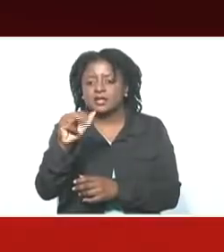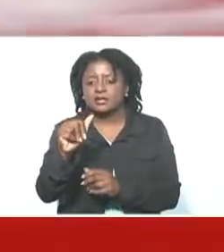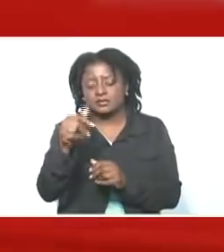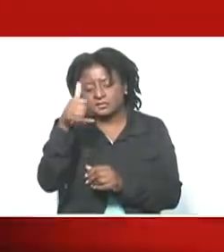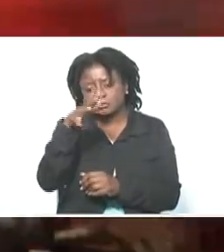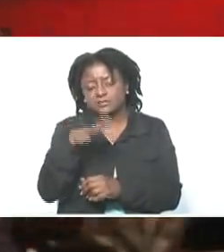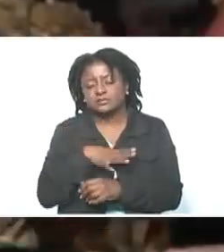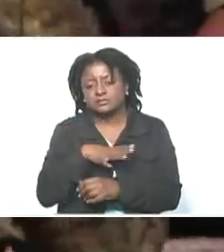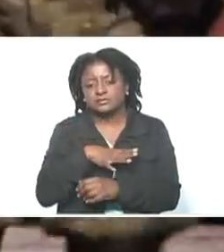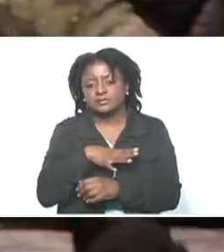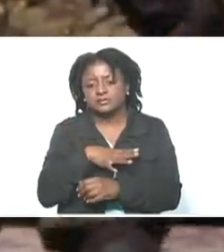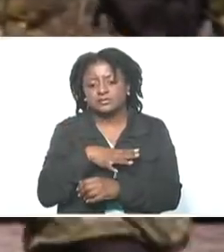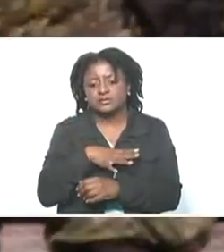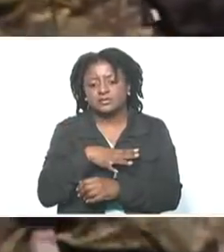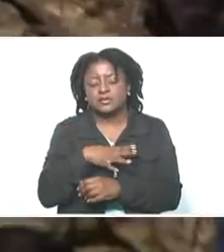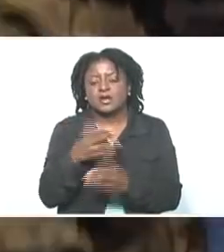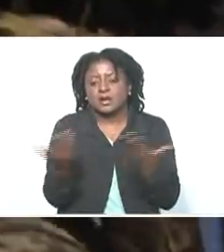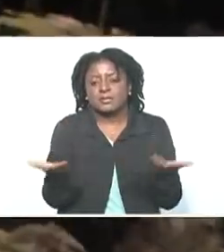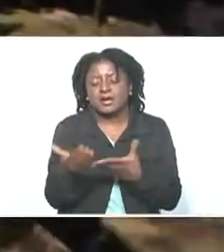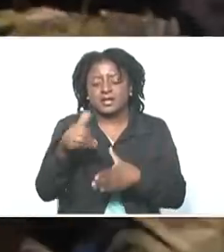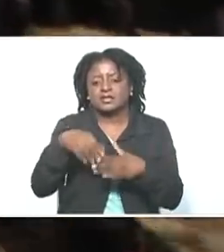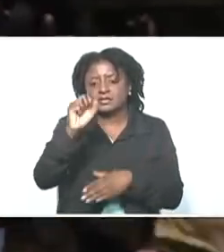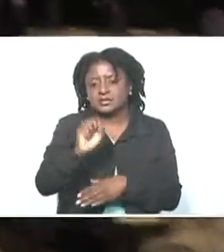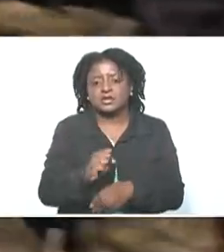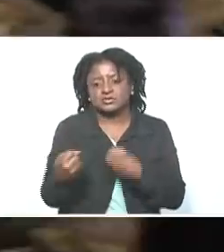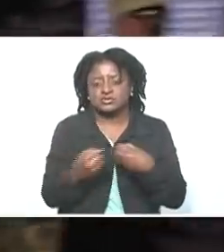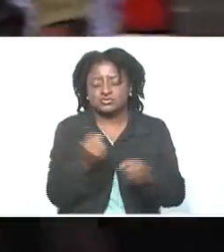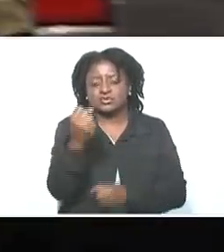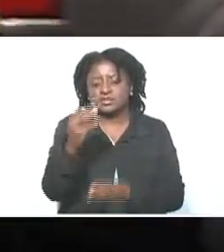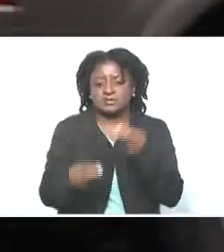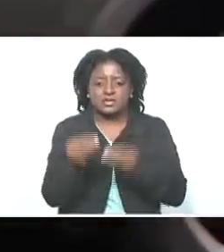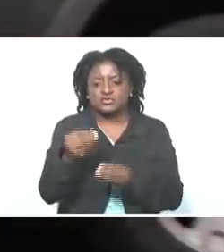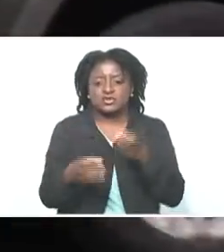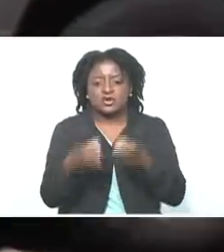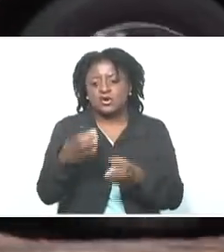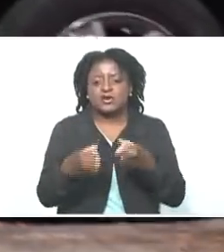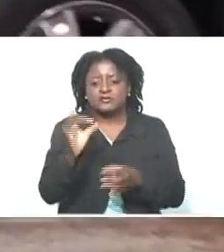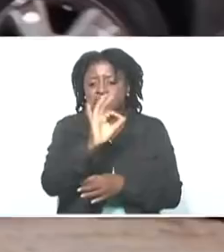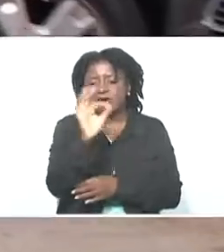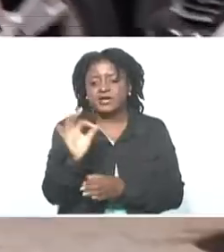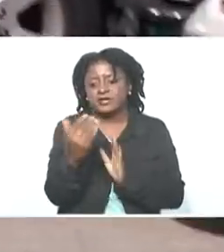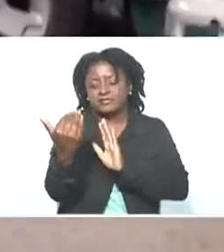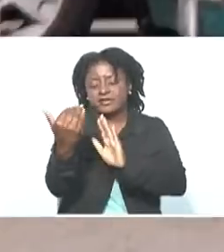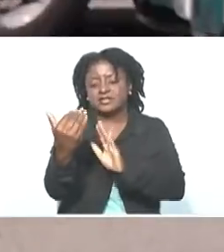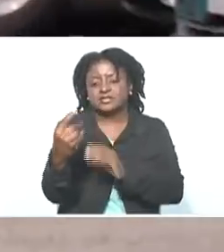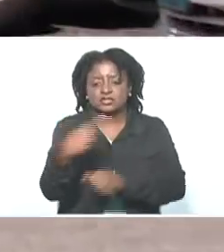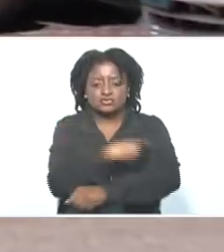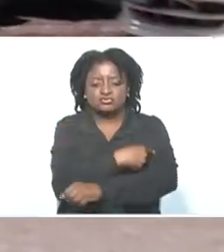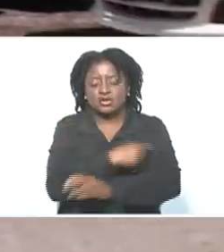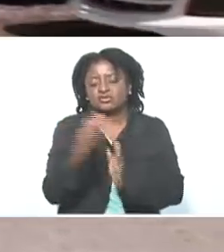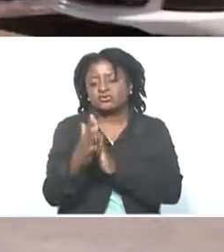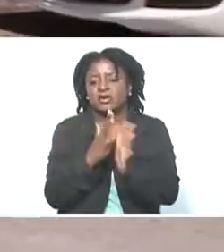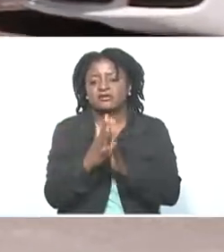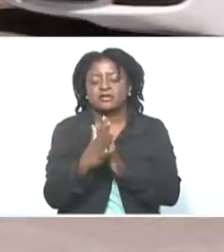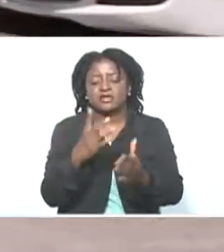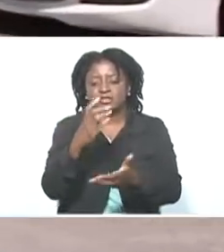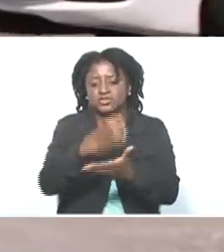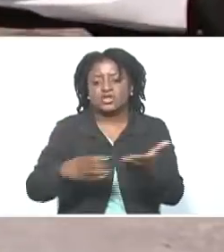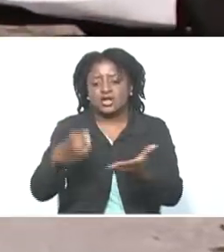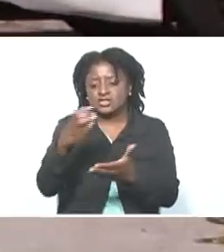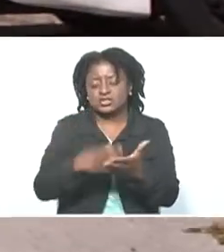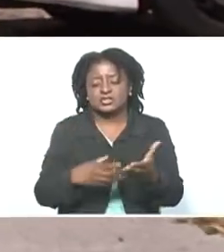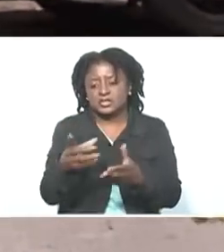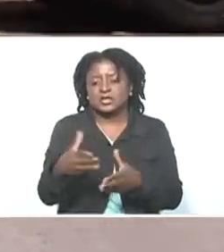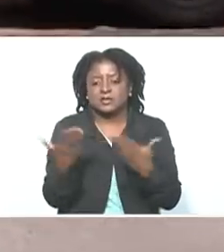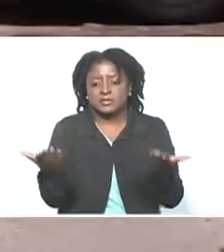Nakoma Langhorne appeared in the South Street Magistrates Court Friday to face drug trafficking charges. He appeared before Magistrate